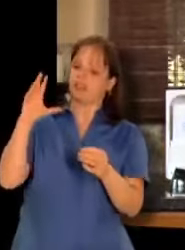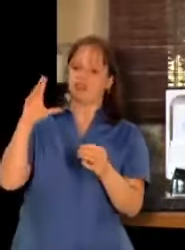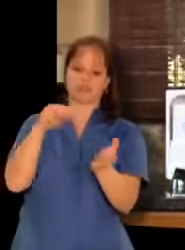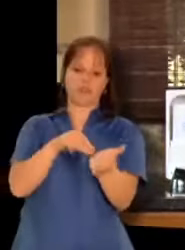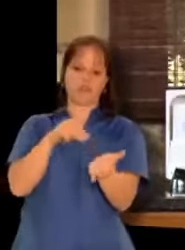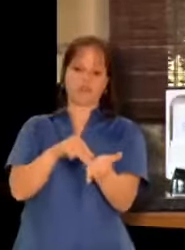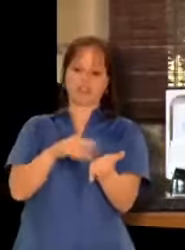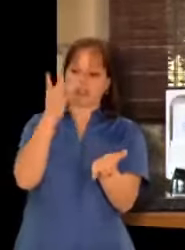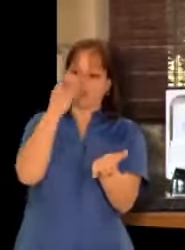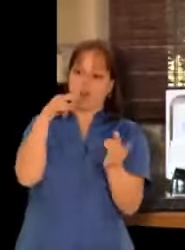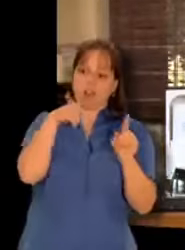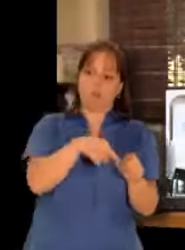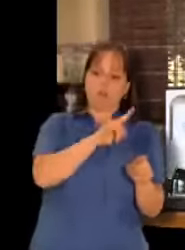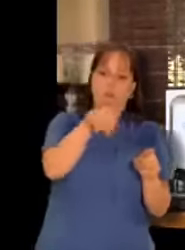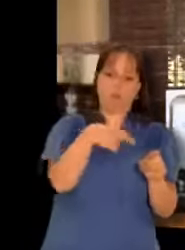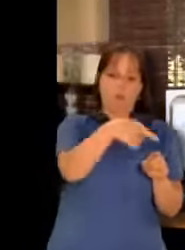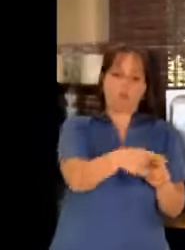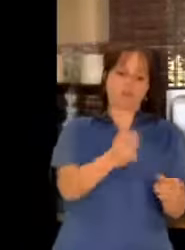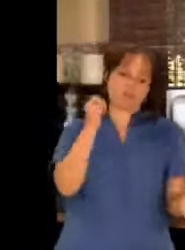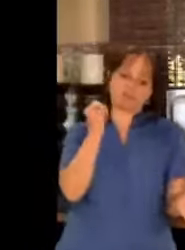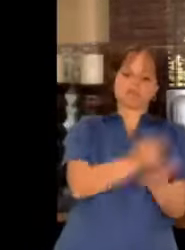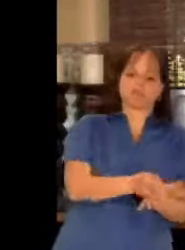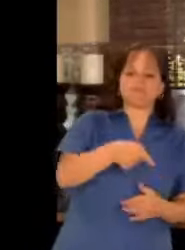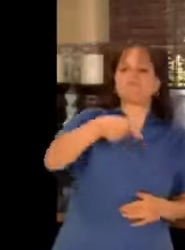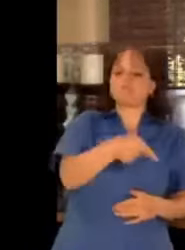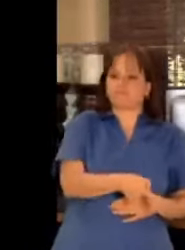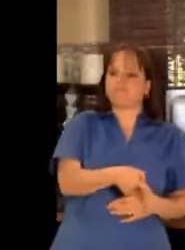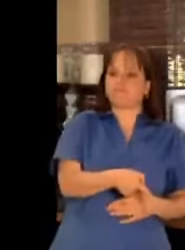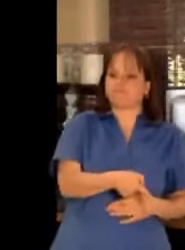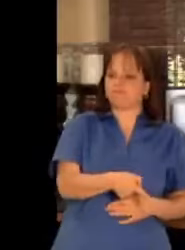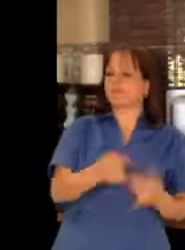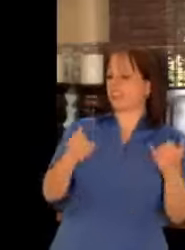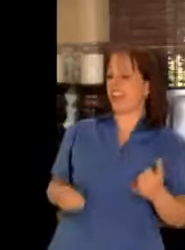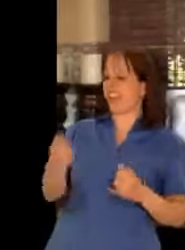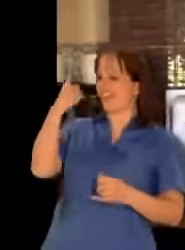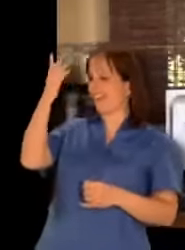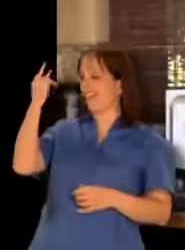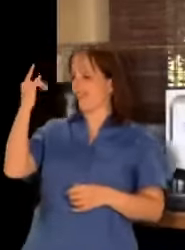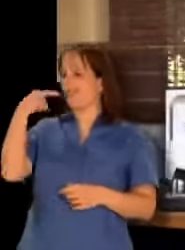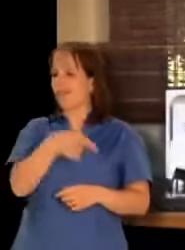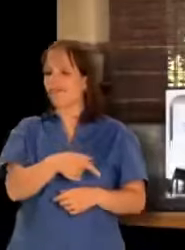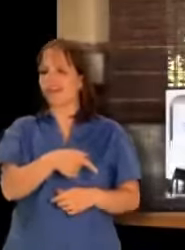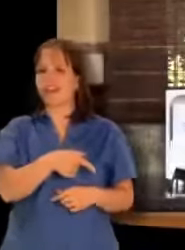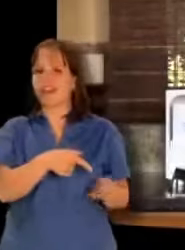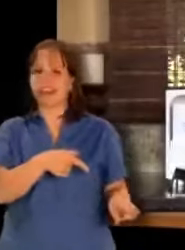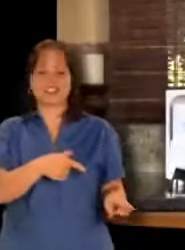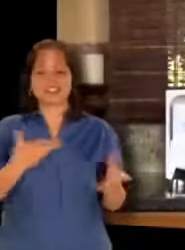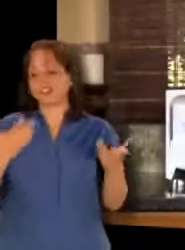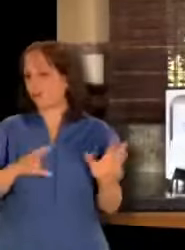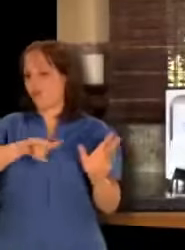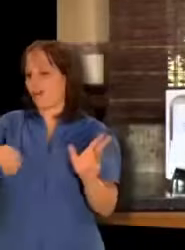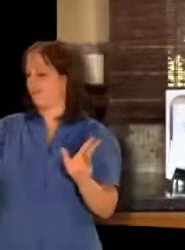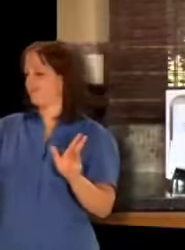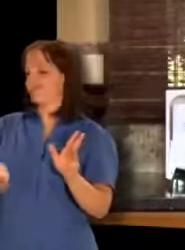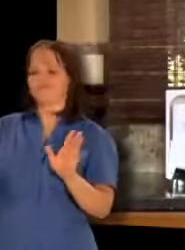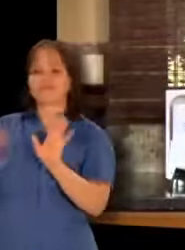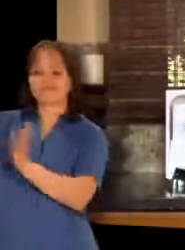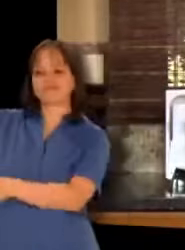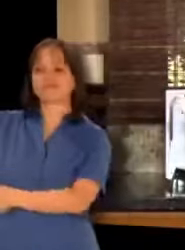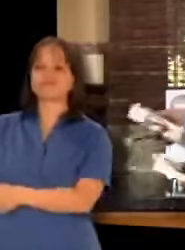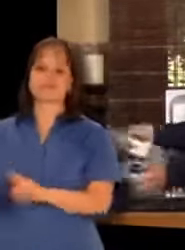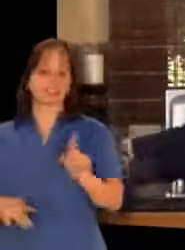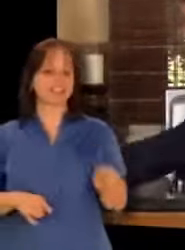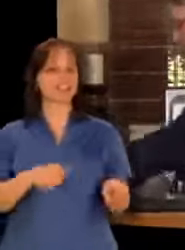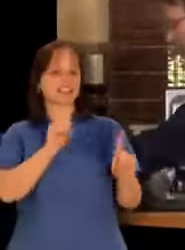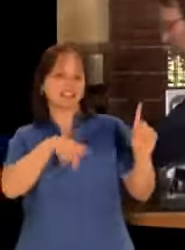only ionizer that they will endorse. Now I think you get to understand why you don't want to go with anybody else, and this is the golden